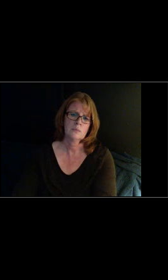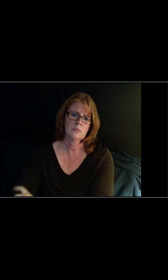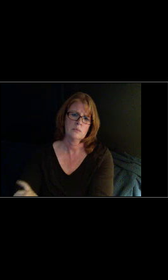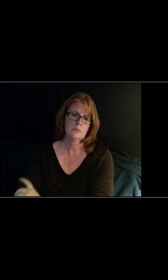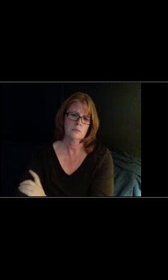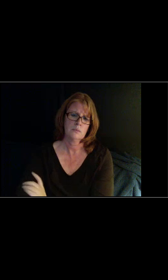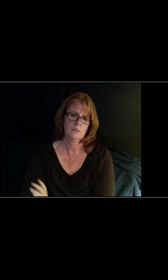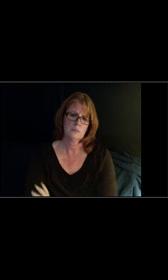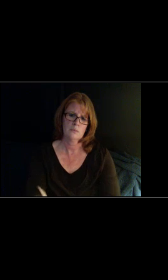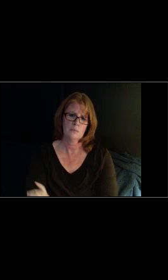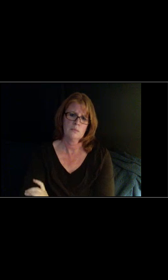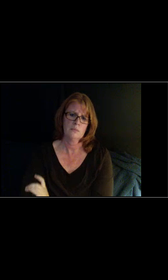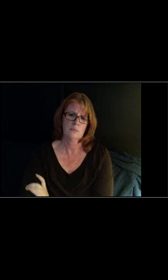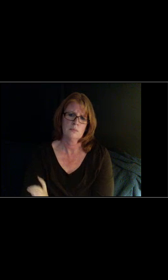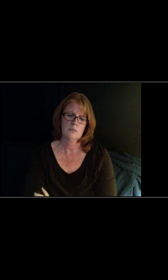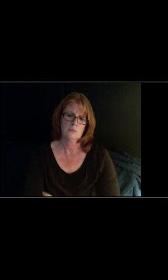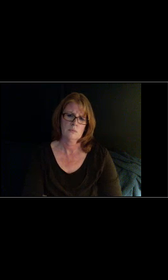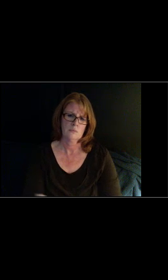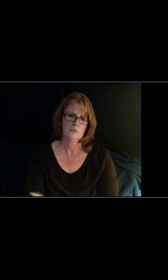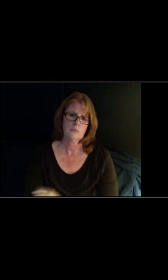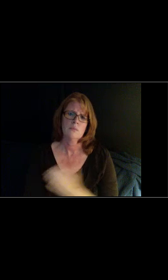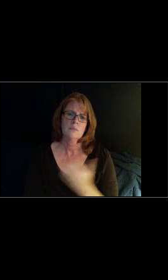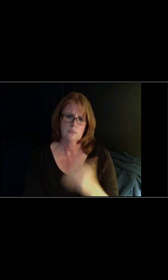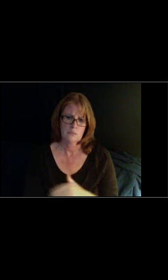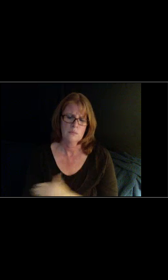And next, please.